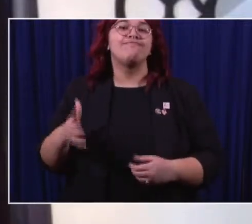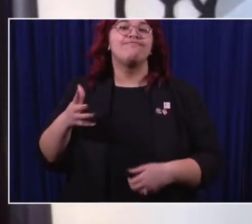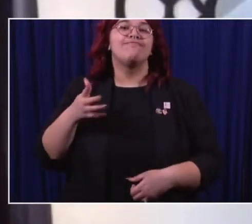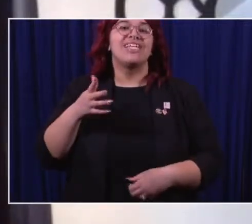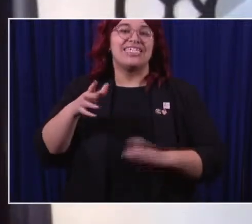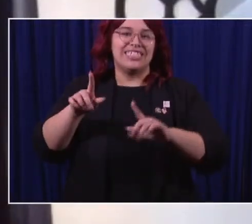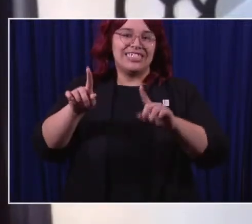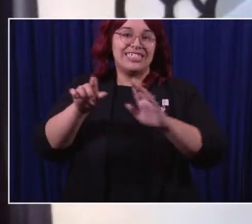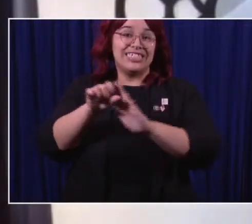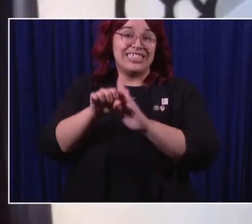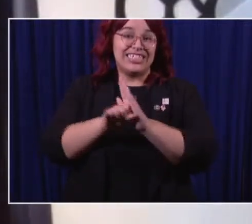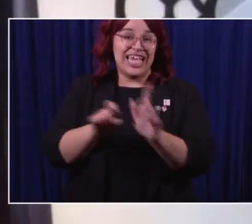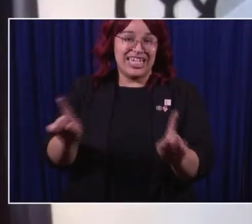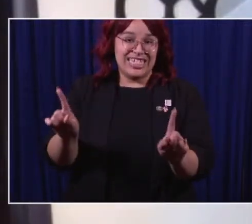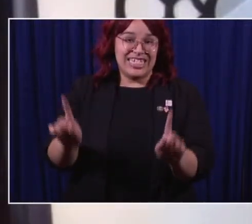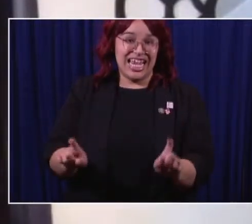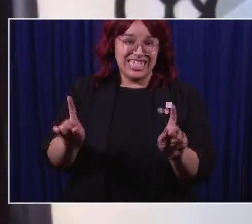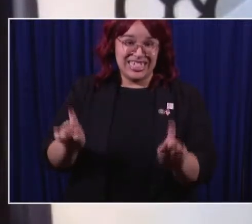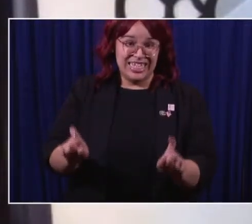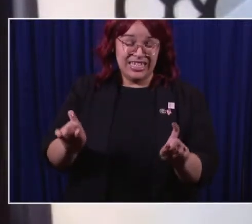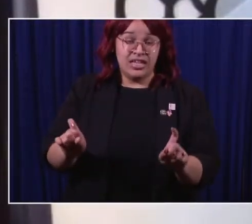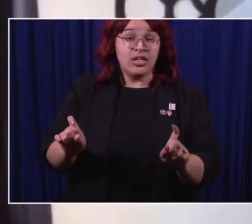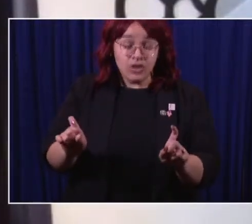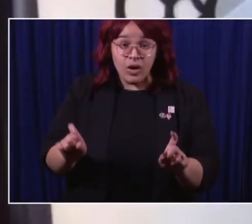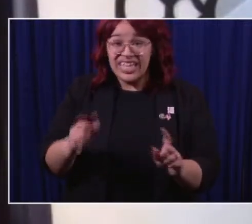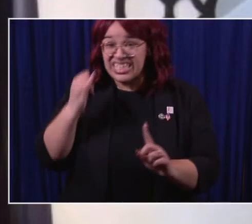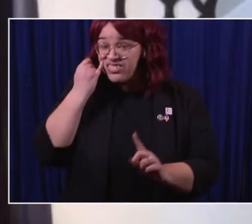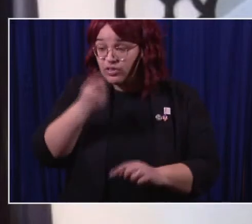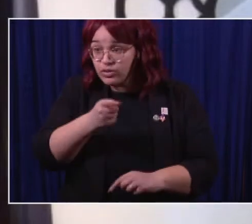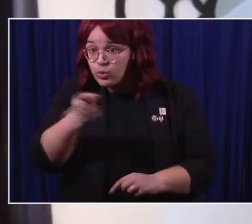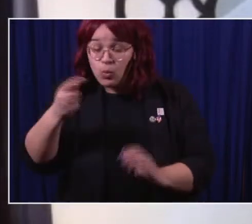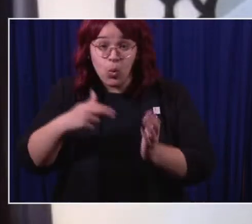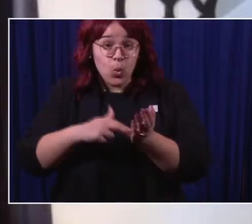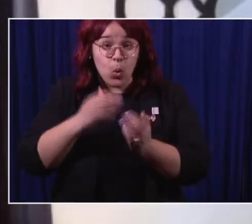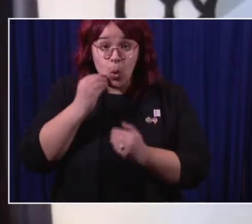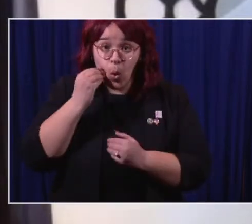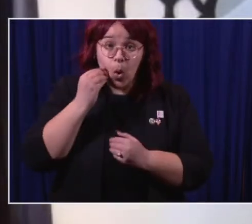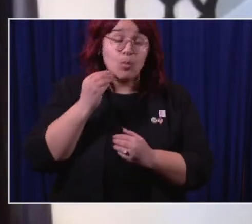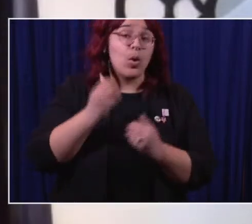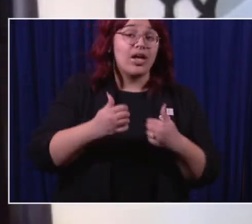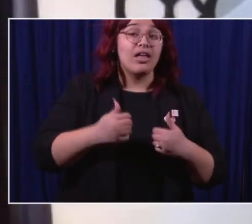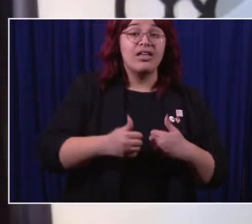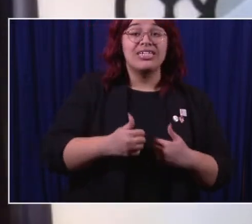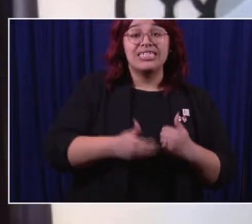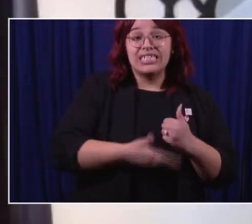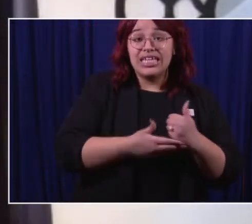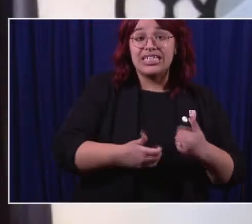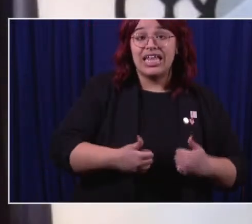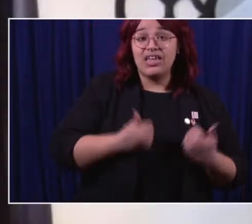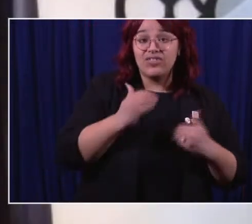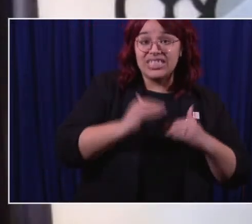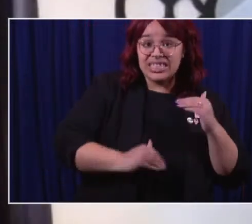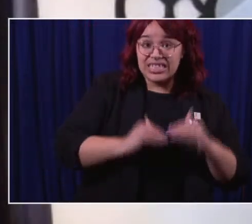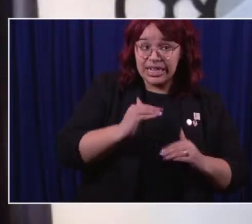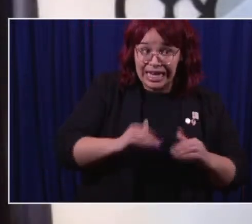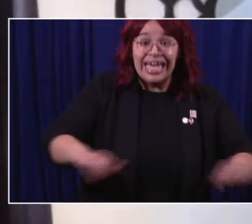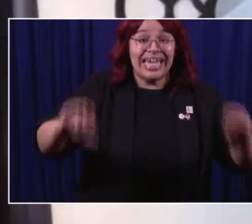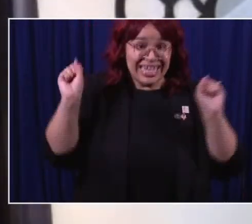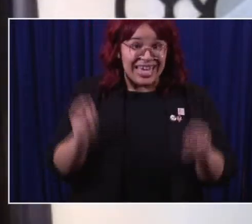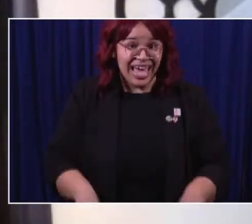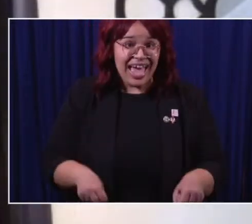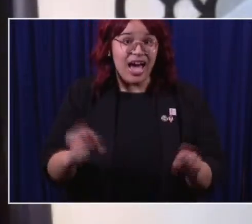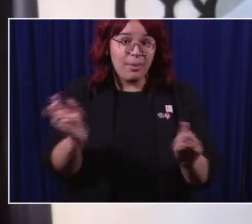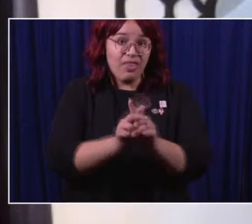can still join, where their testing supplies and lab work are covered at no cost. We continue to help with any staffing